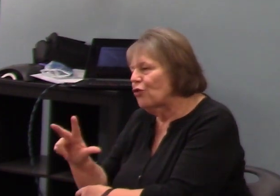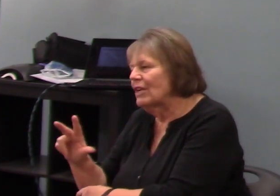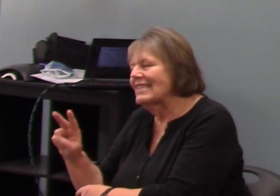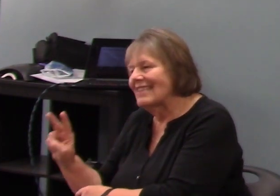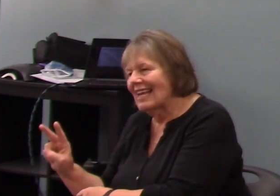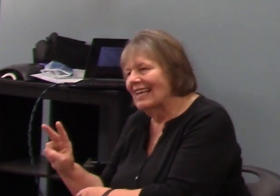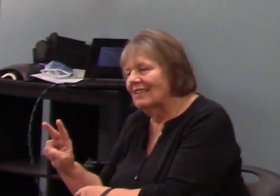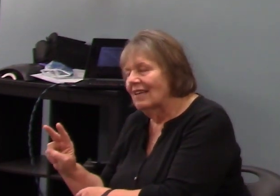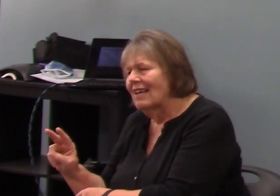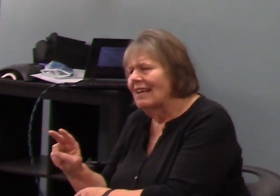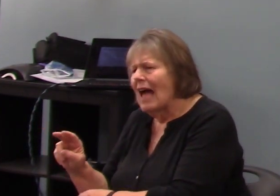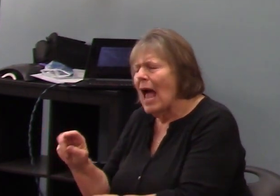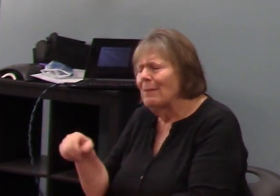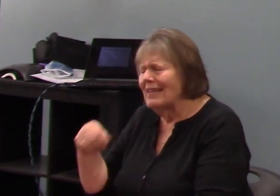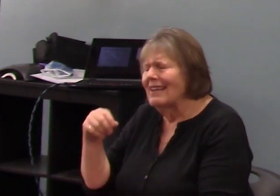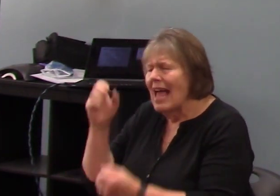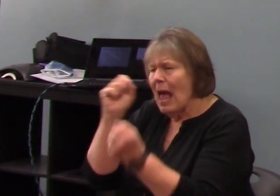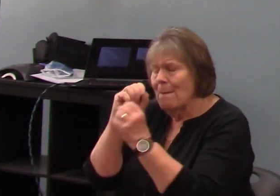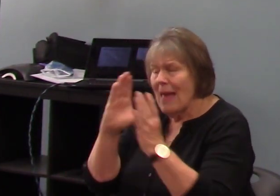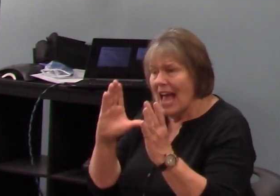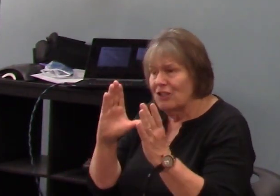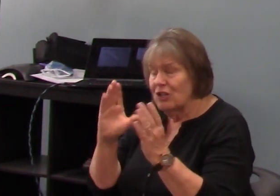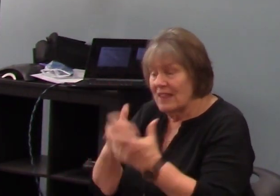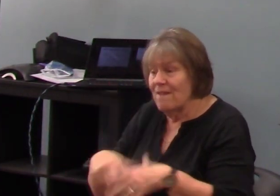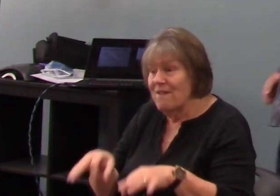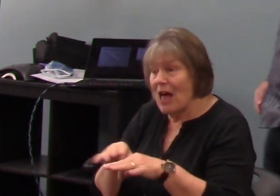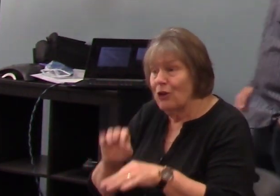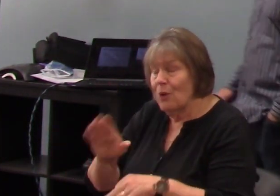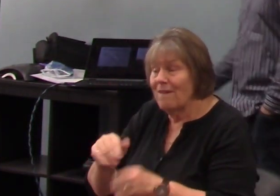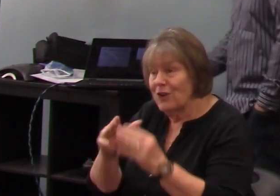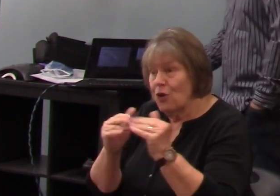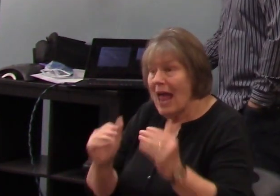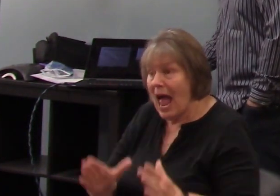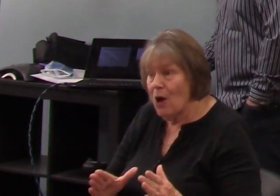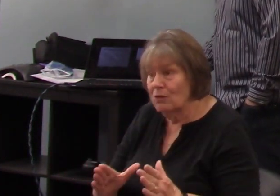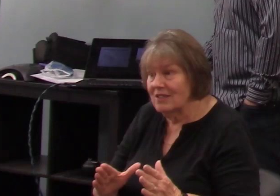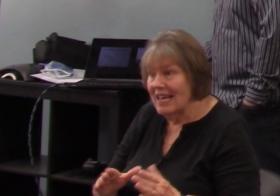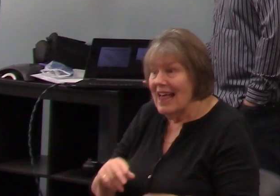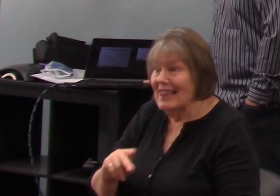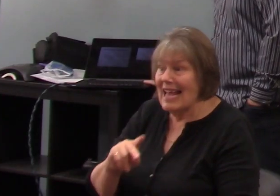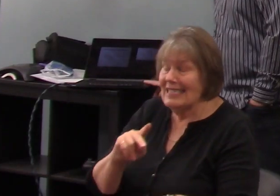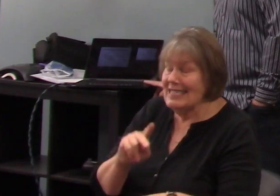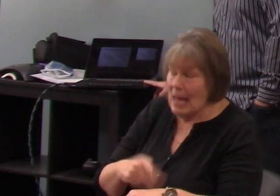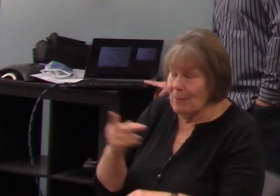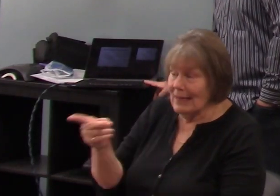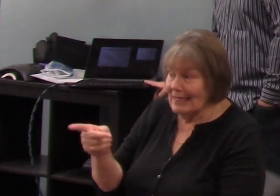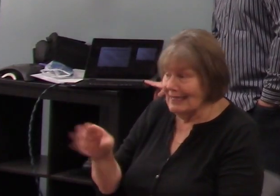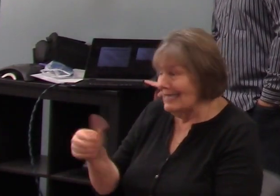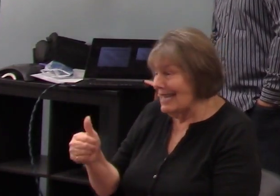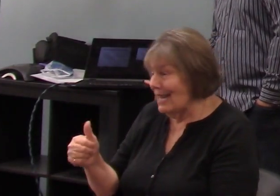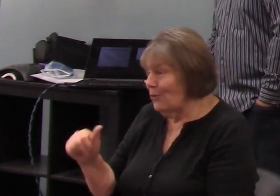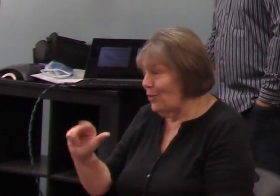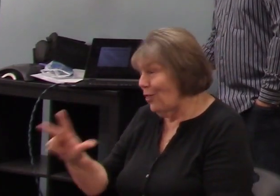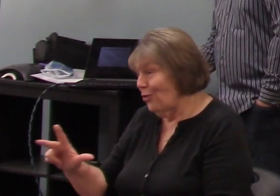your house doubling 100 times in value in 10 to the 32 seconds. That's cool.